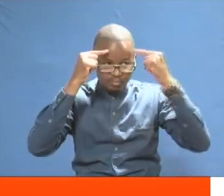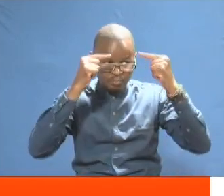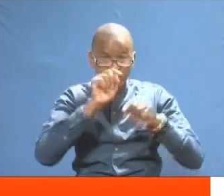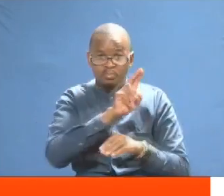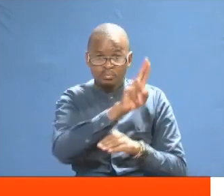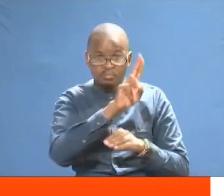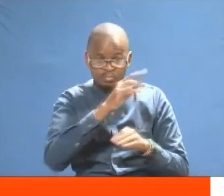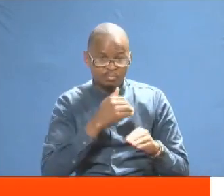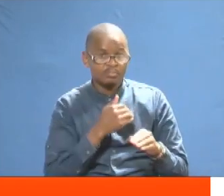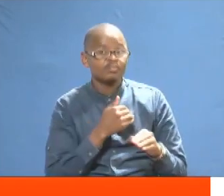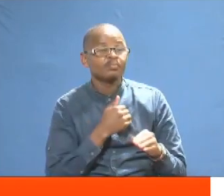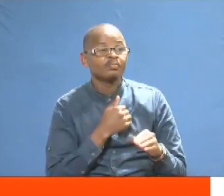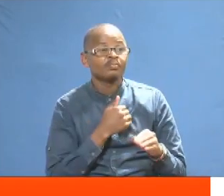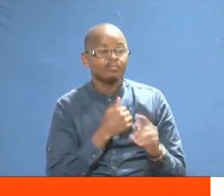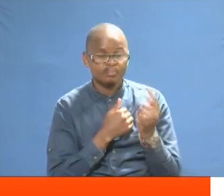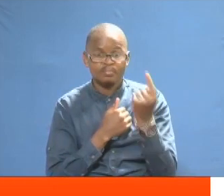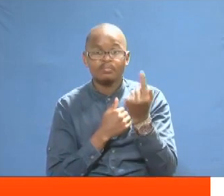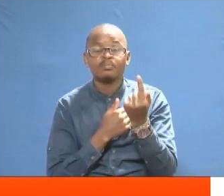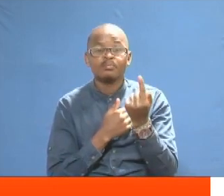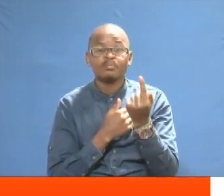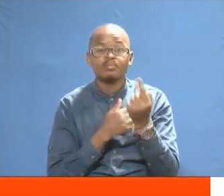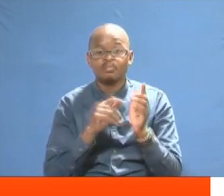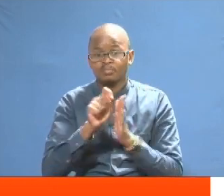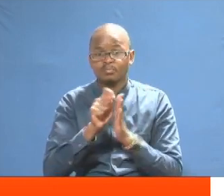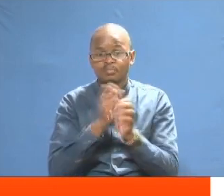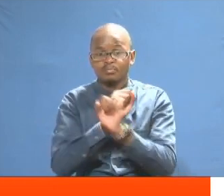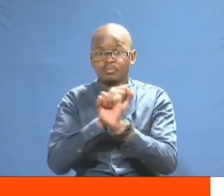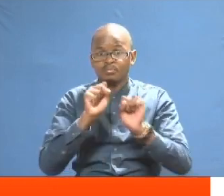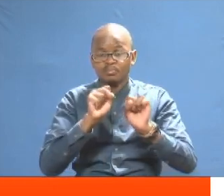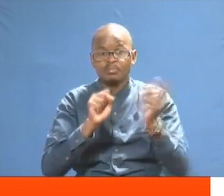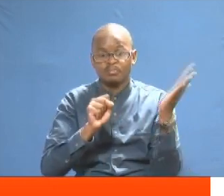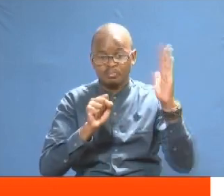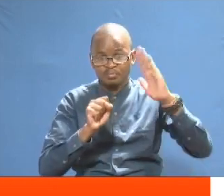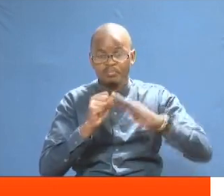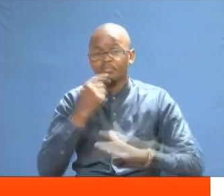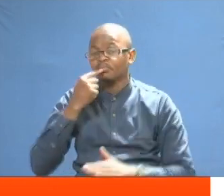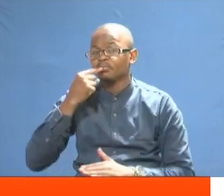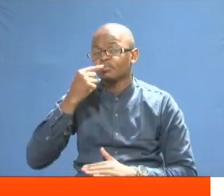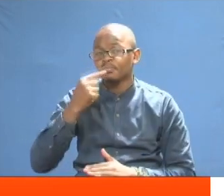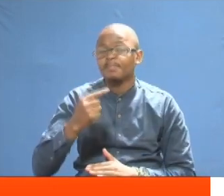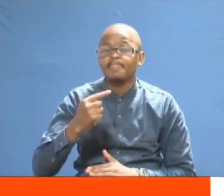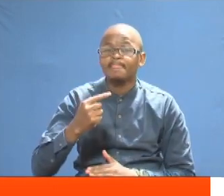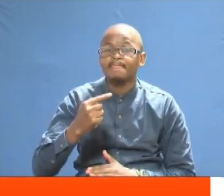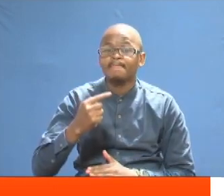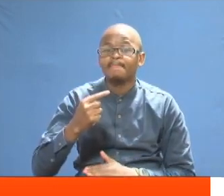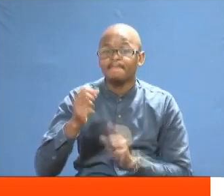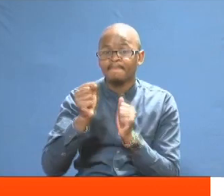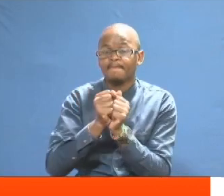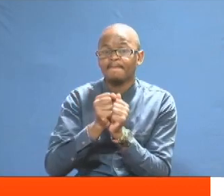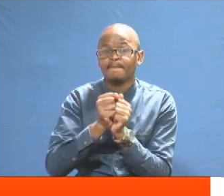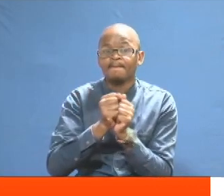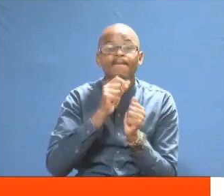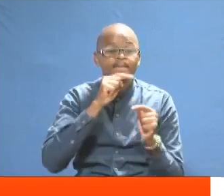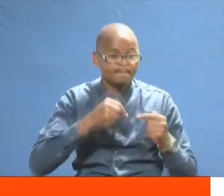Kenyatta. And you have even when in the first term, and we hope the president will still stand by that. He said 10